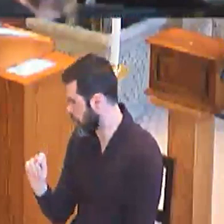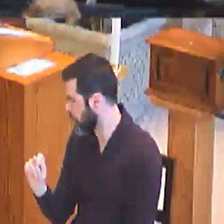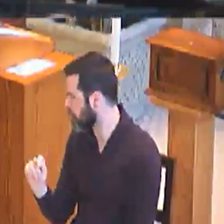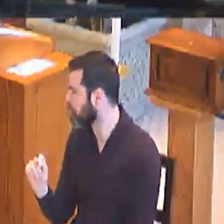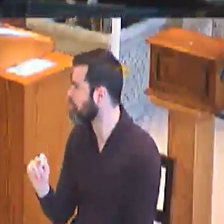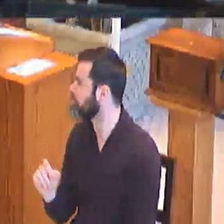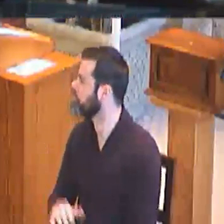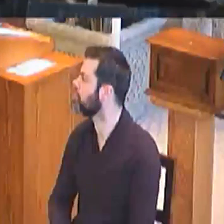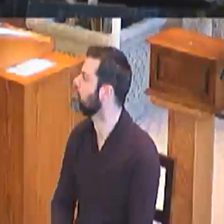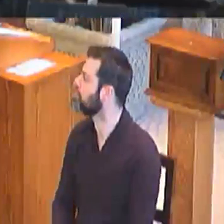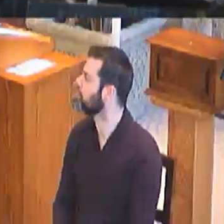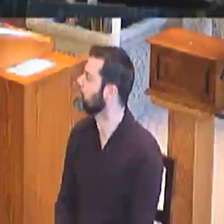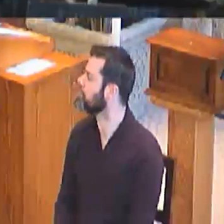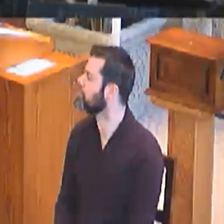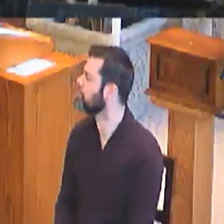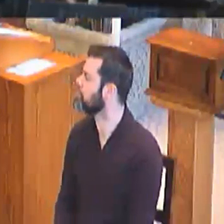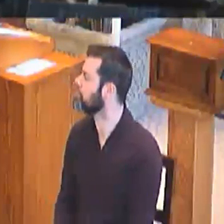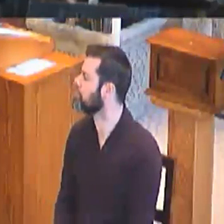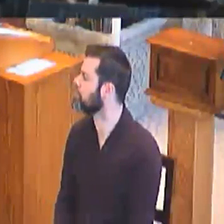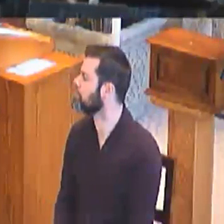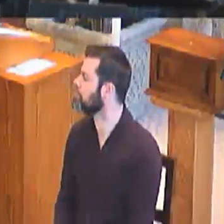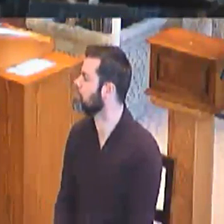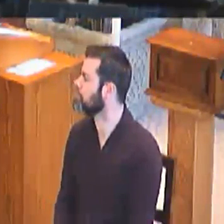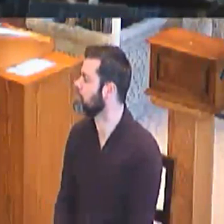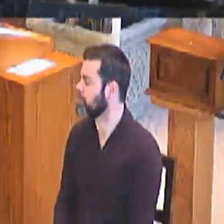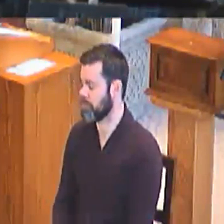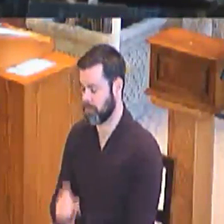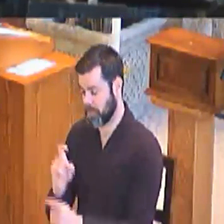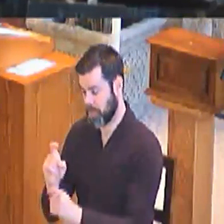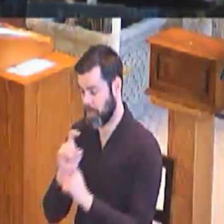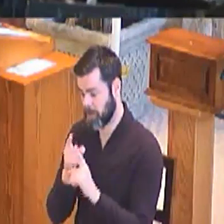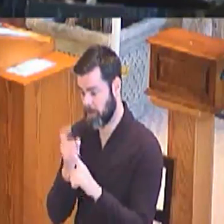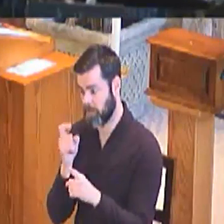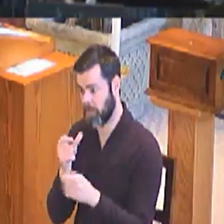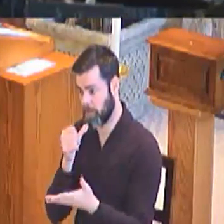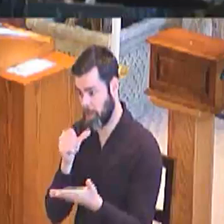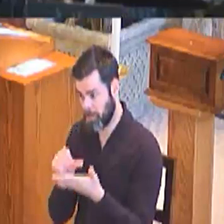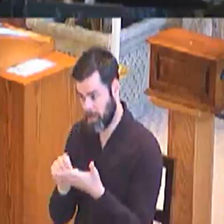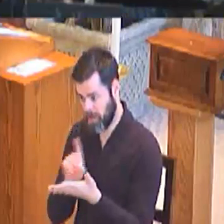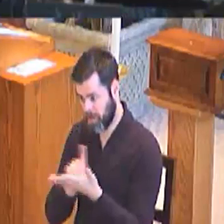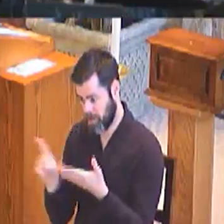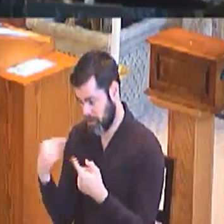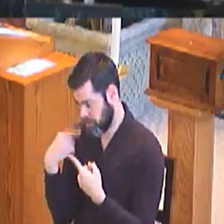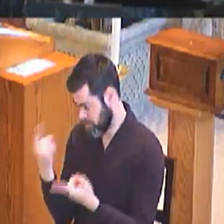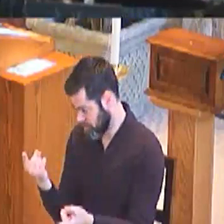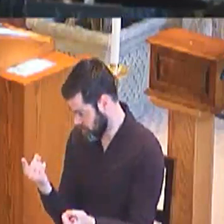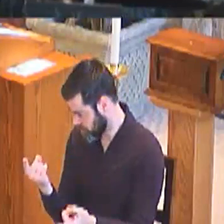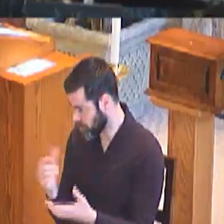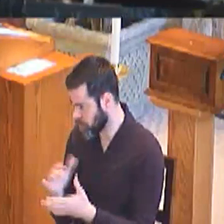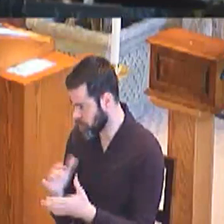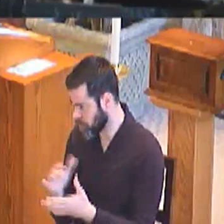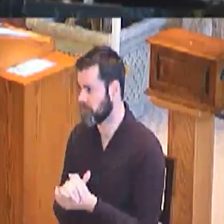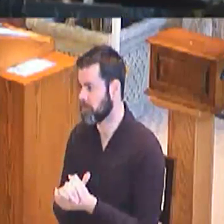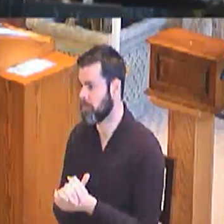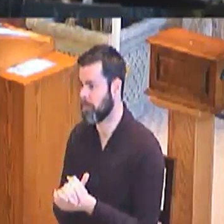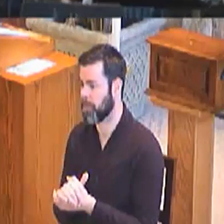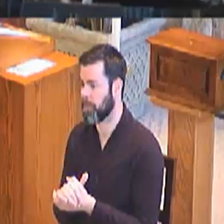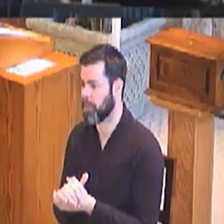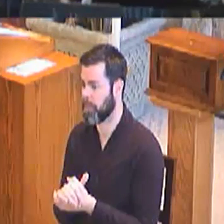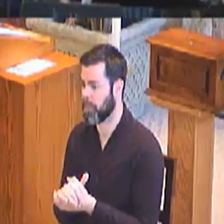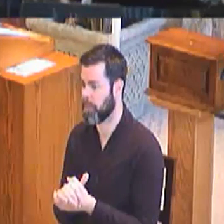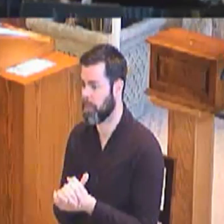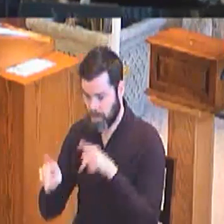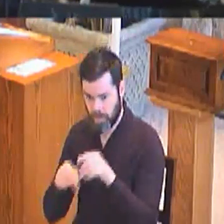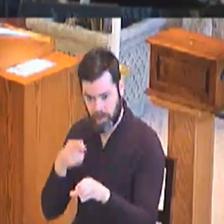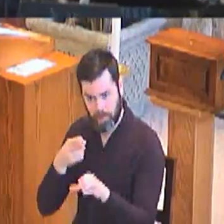these offerings. We bless the gifts that's been received in the mail. We bless those participating